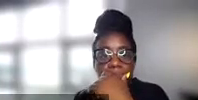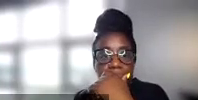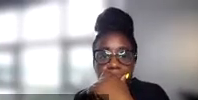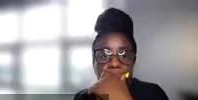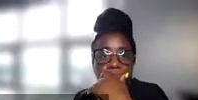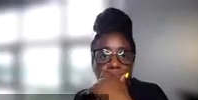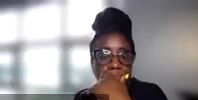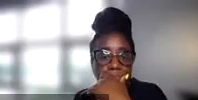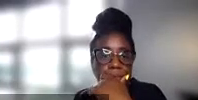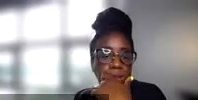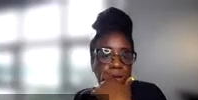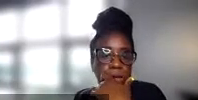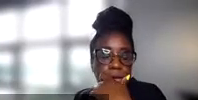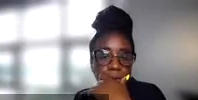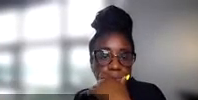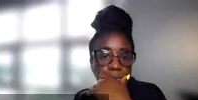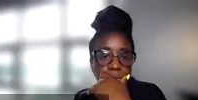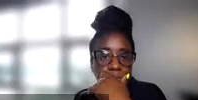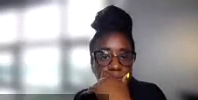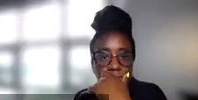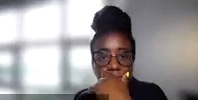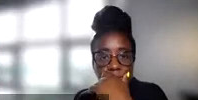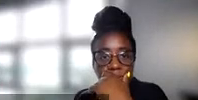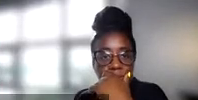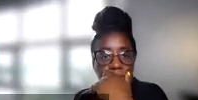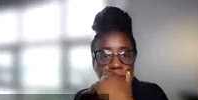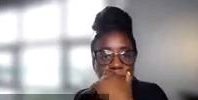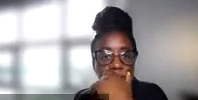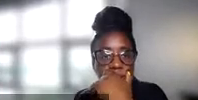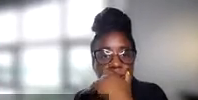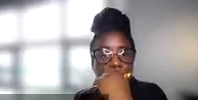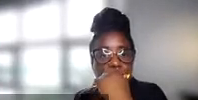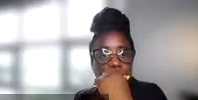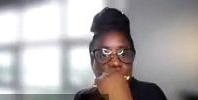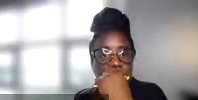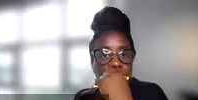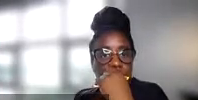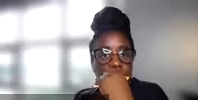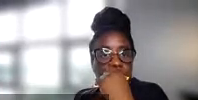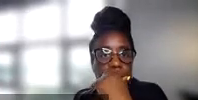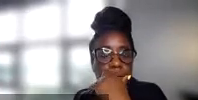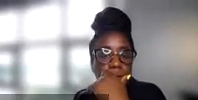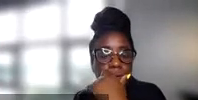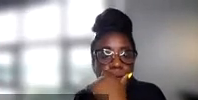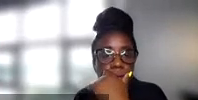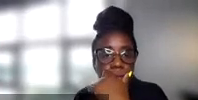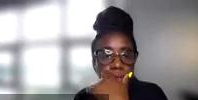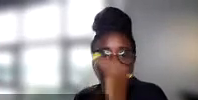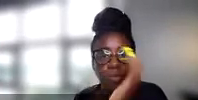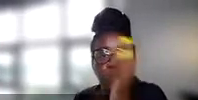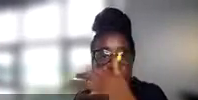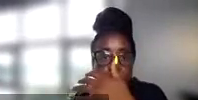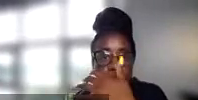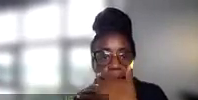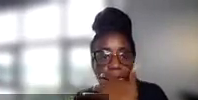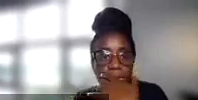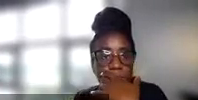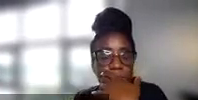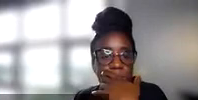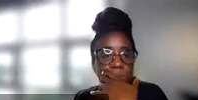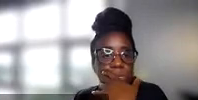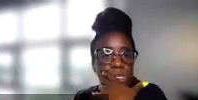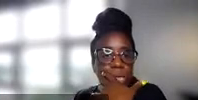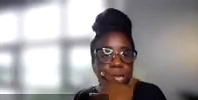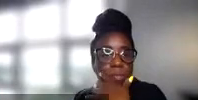yeah yeah i don't know how i completely just didn't even yeah okay so that's not an